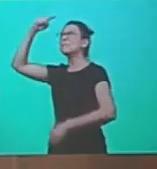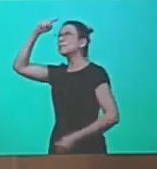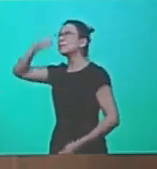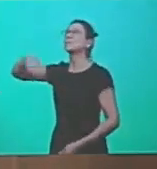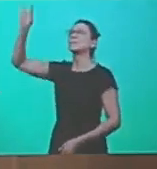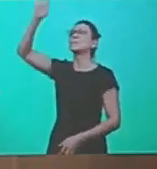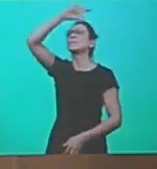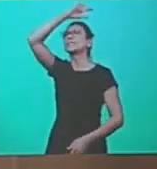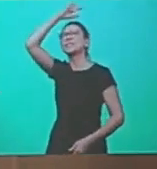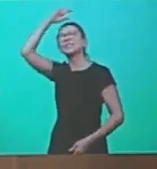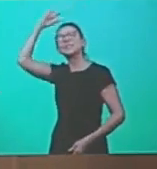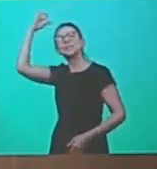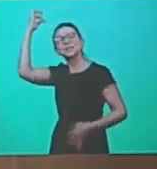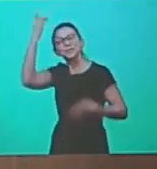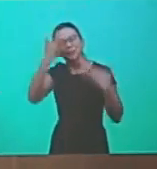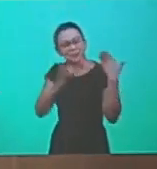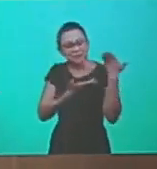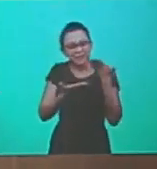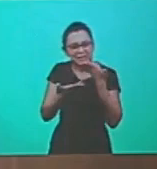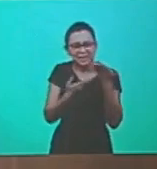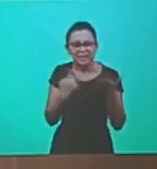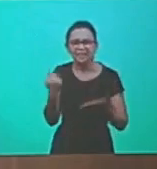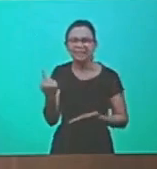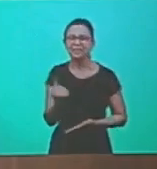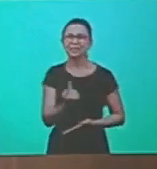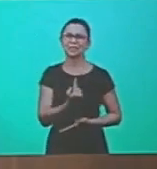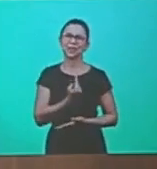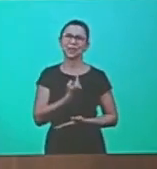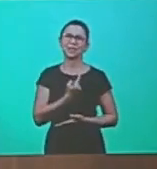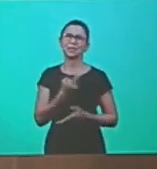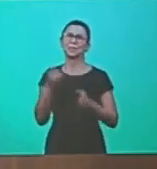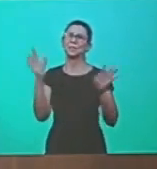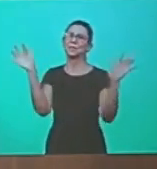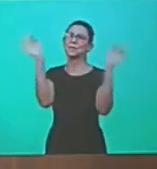He's preparing right now a wonderful place for us to live.